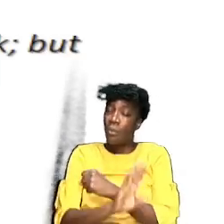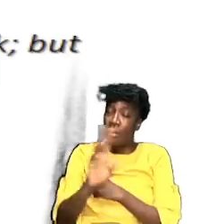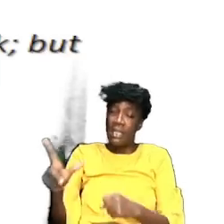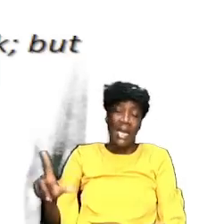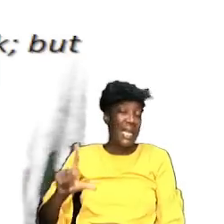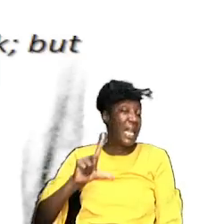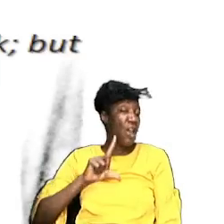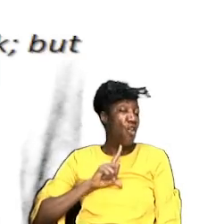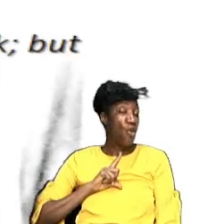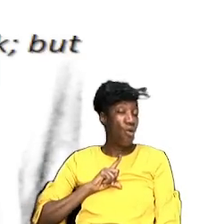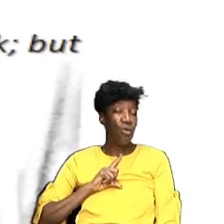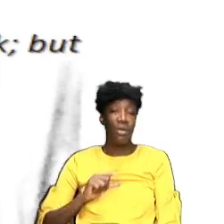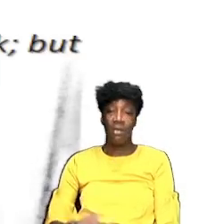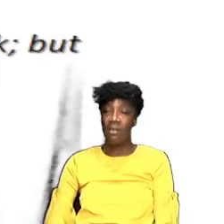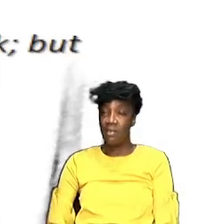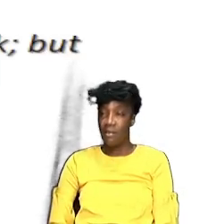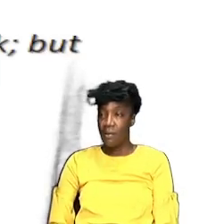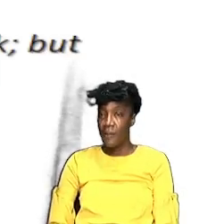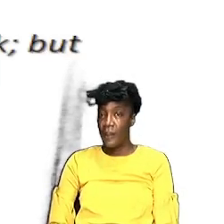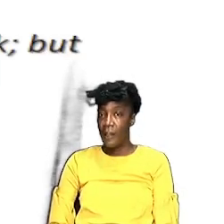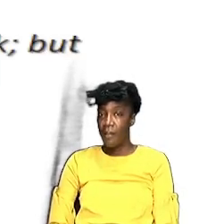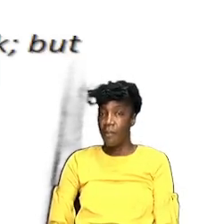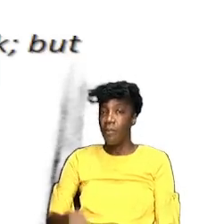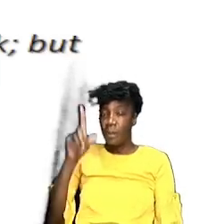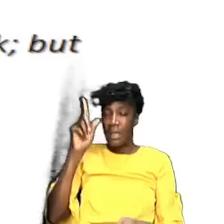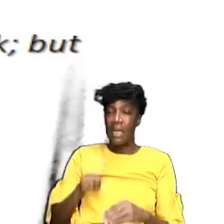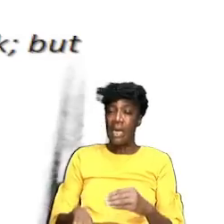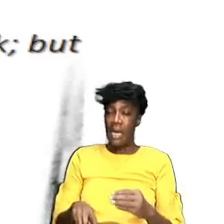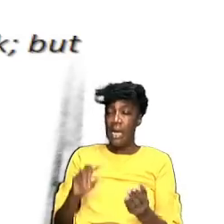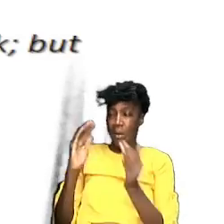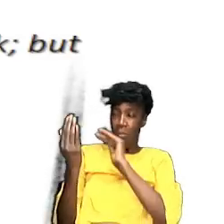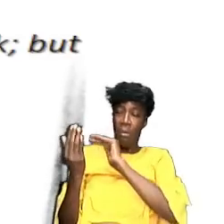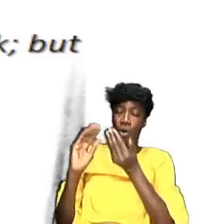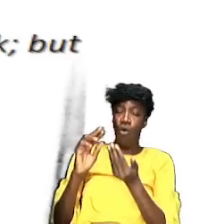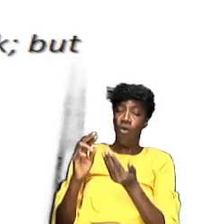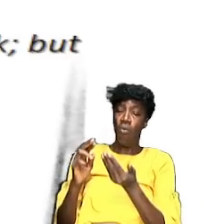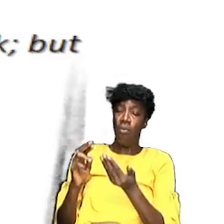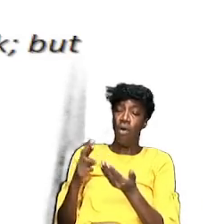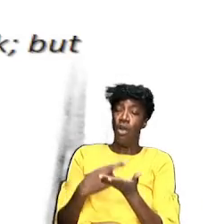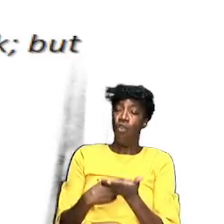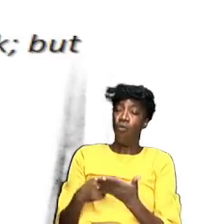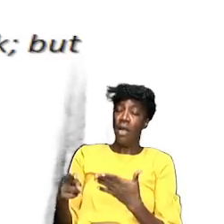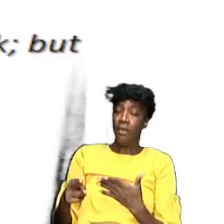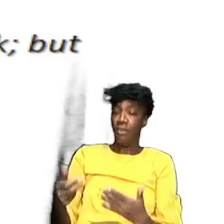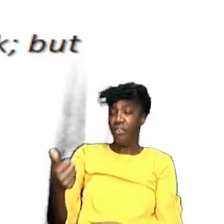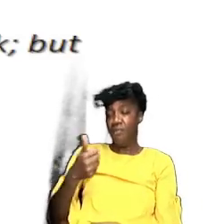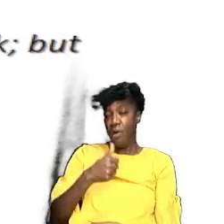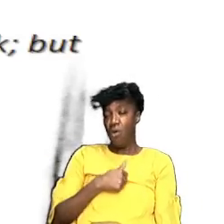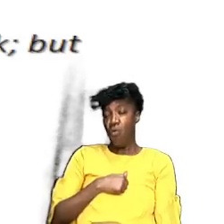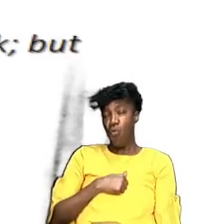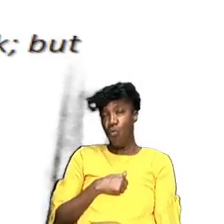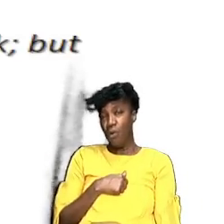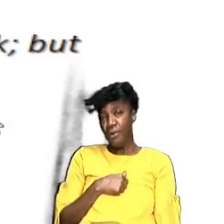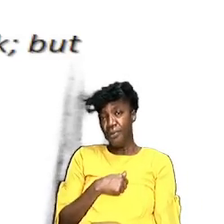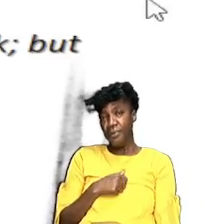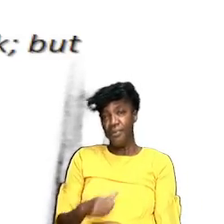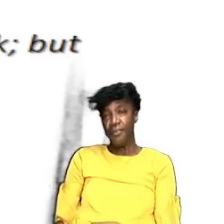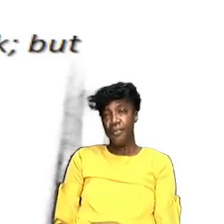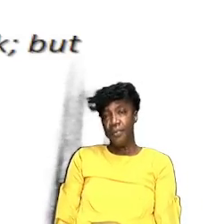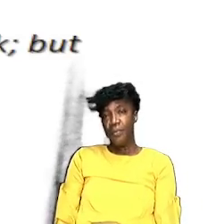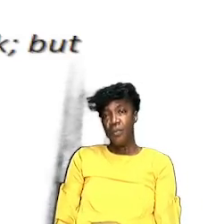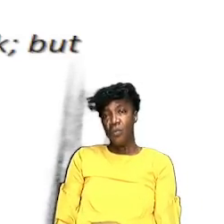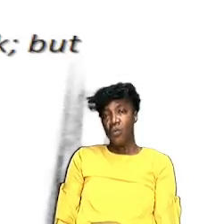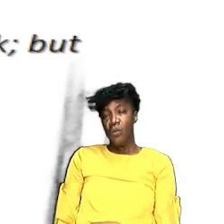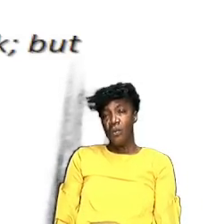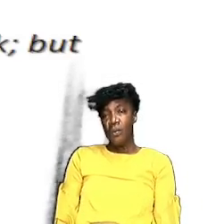lungs. Now, we cannot become righteous of our own. And let me make that clear. But the